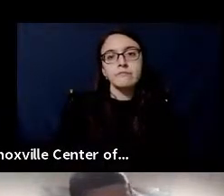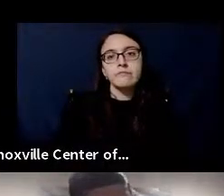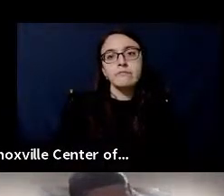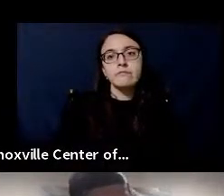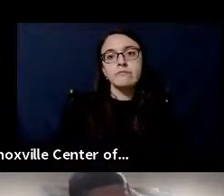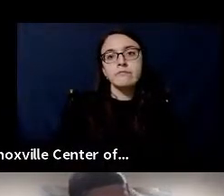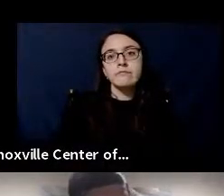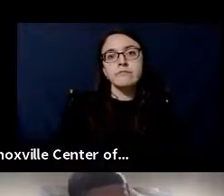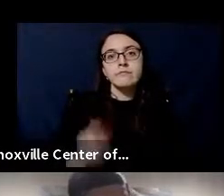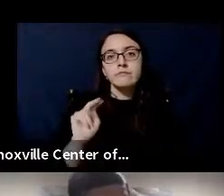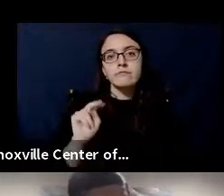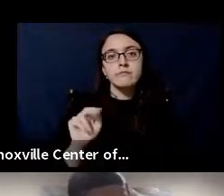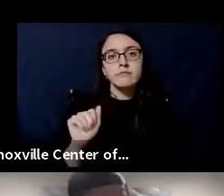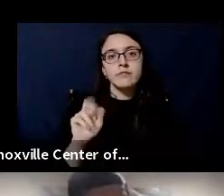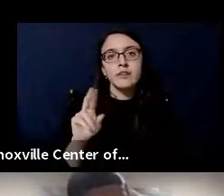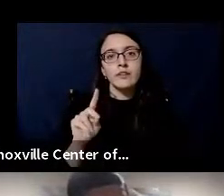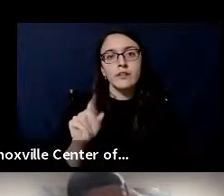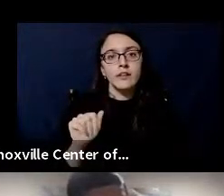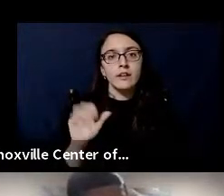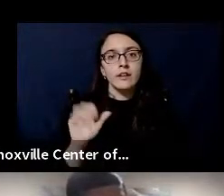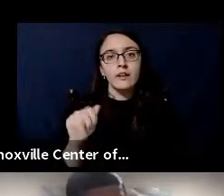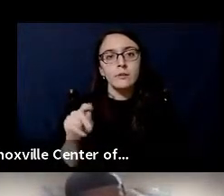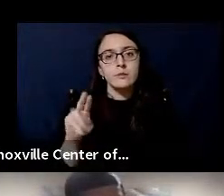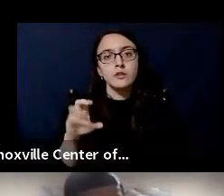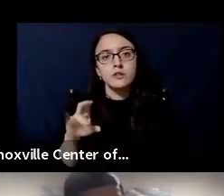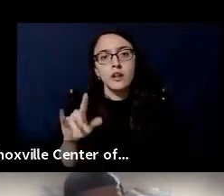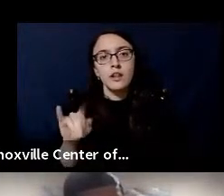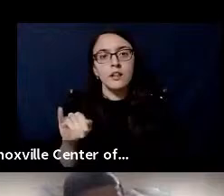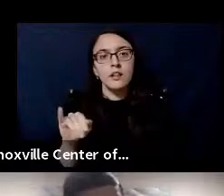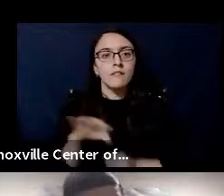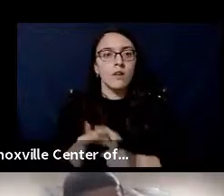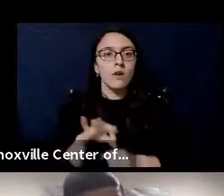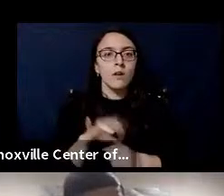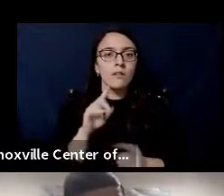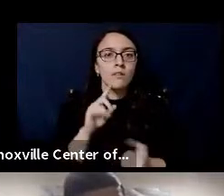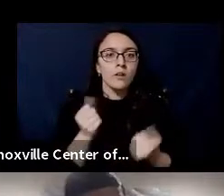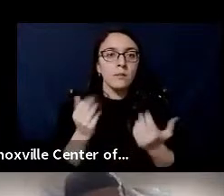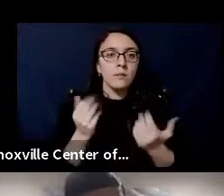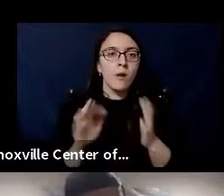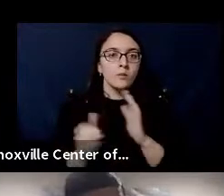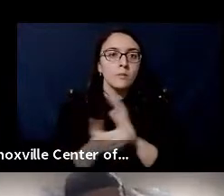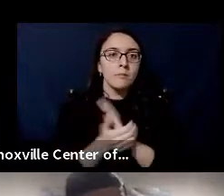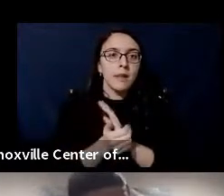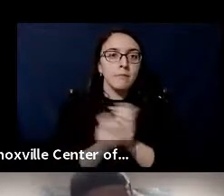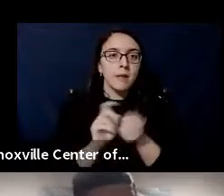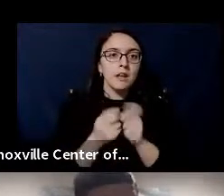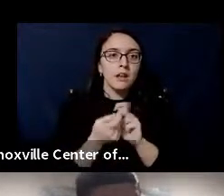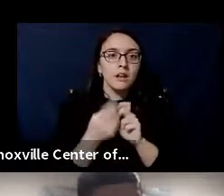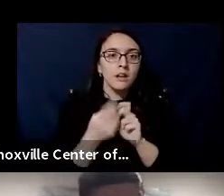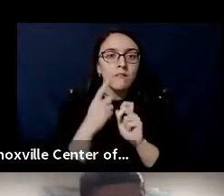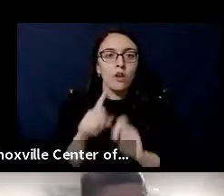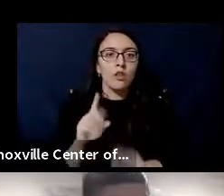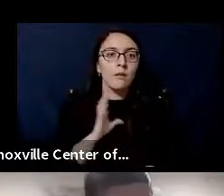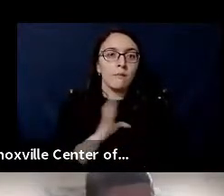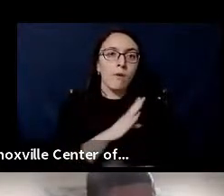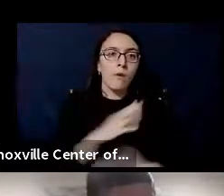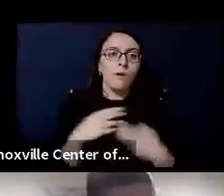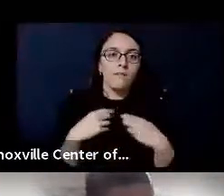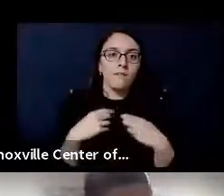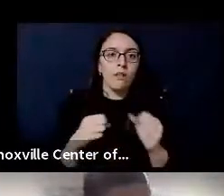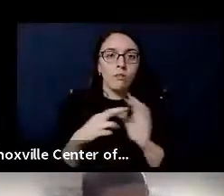Yeah, this is Narda Capicelli, and we're voting on the proposed amendment to the Board of Health